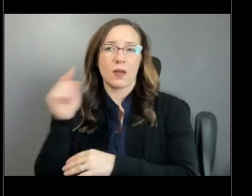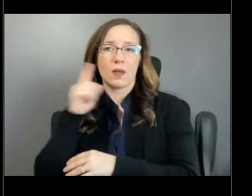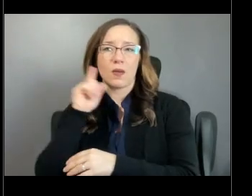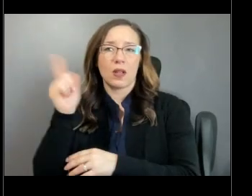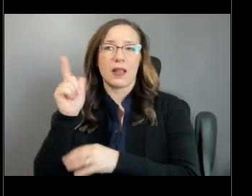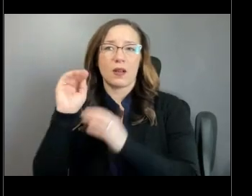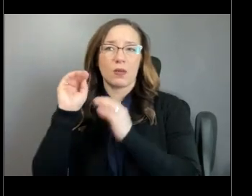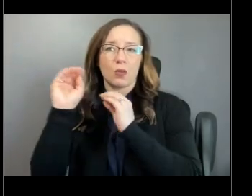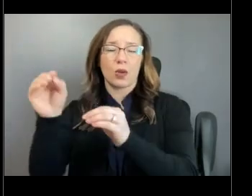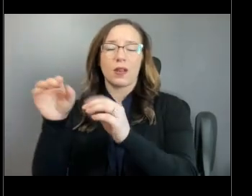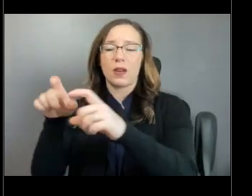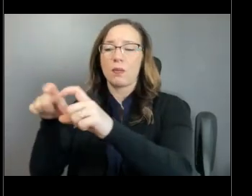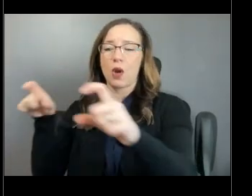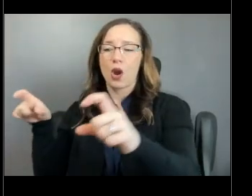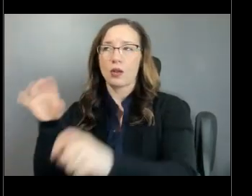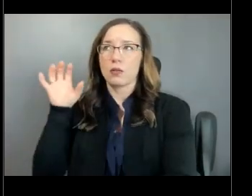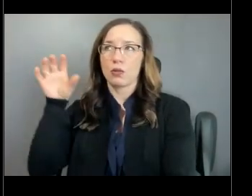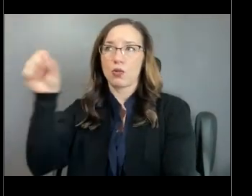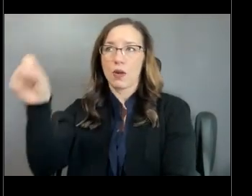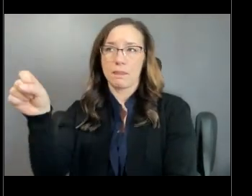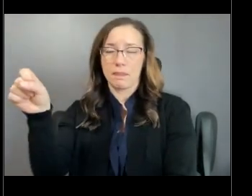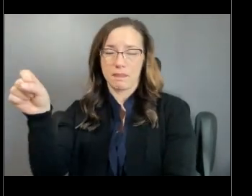installation of grab bars.